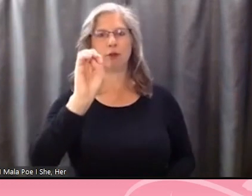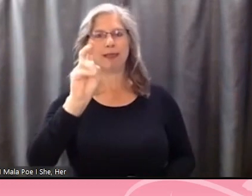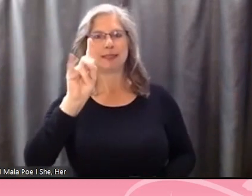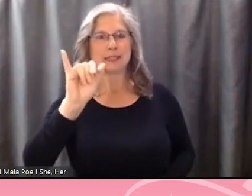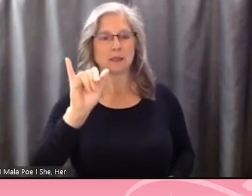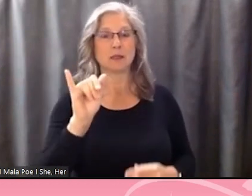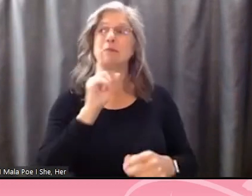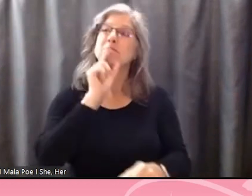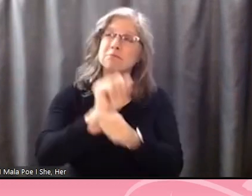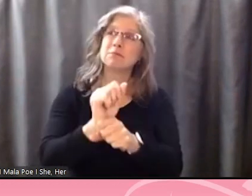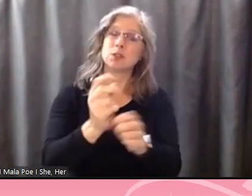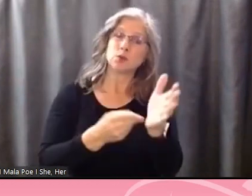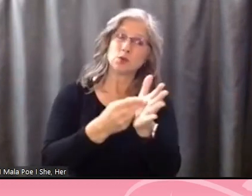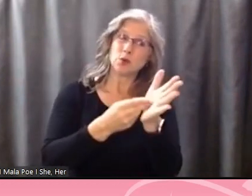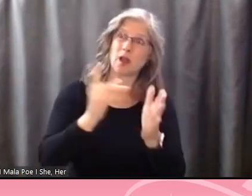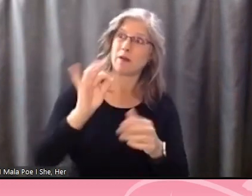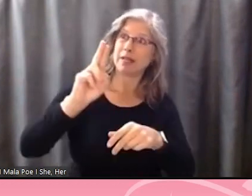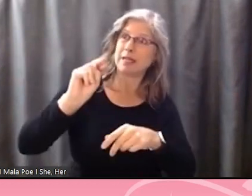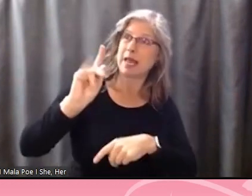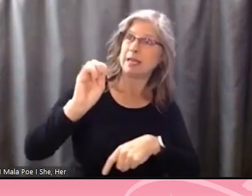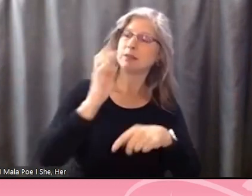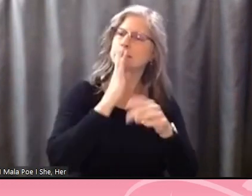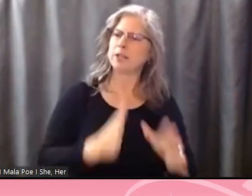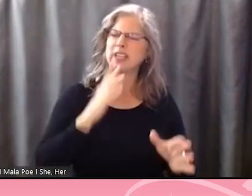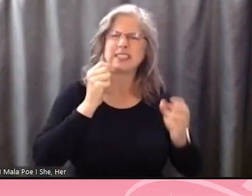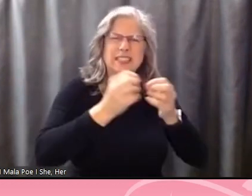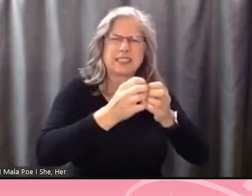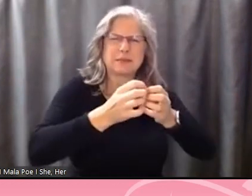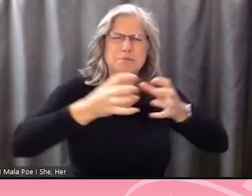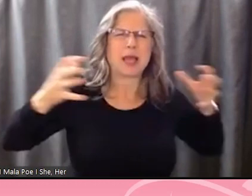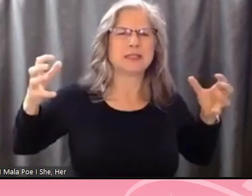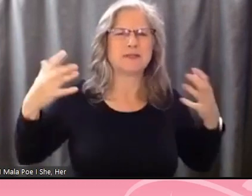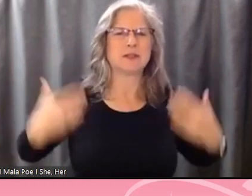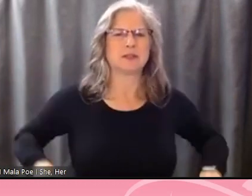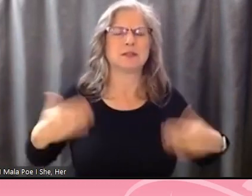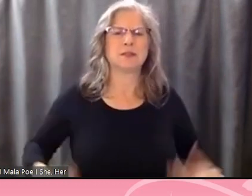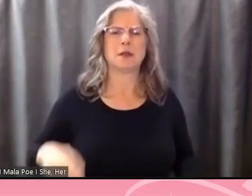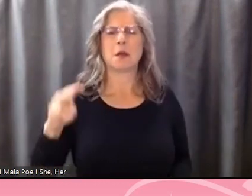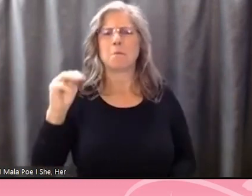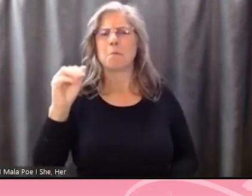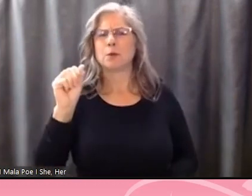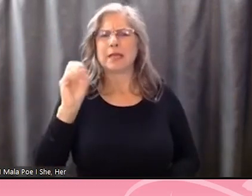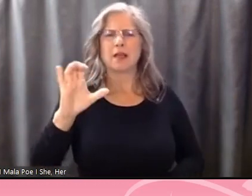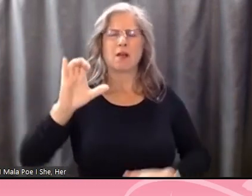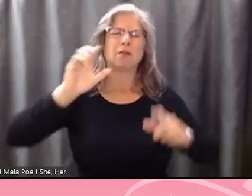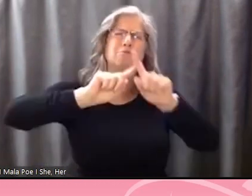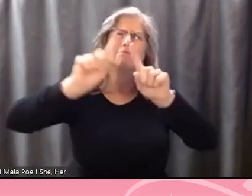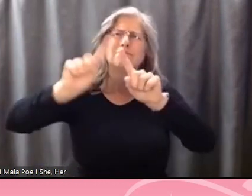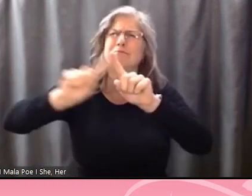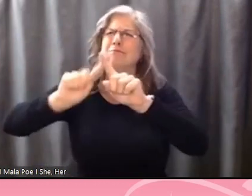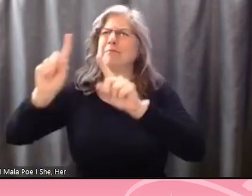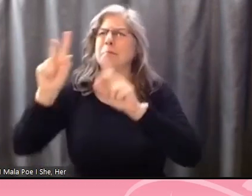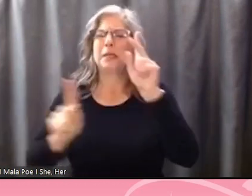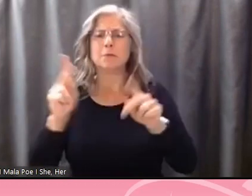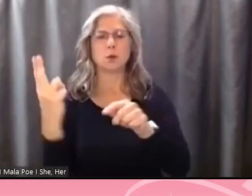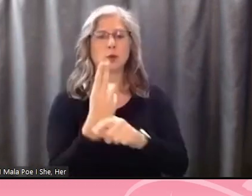actual truth of the native speaker is expansive. It's a mosaic of all people that use American English